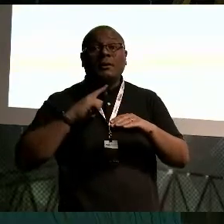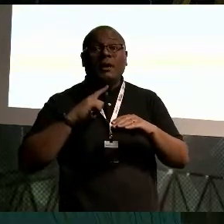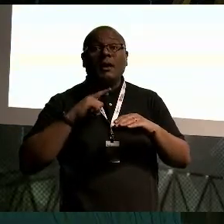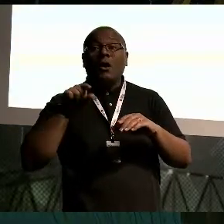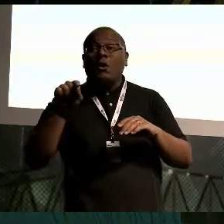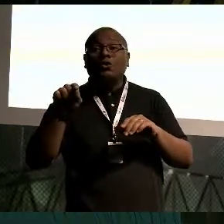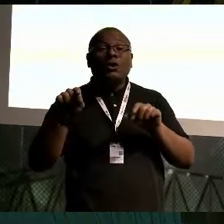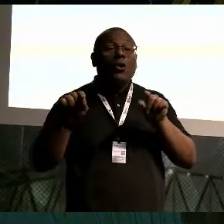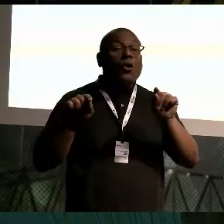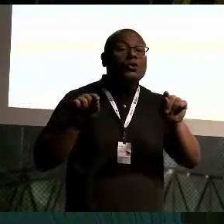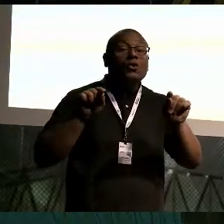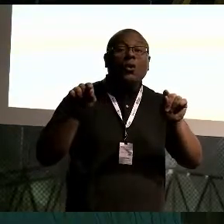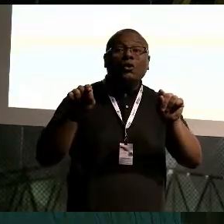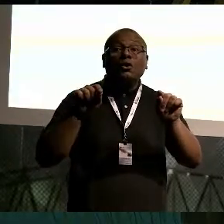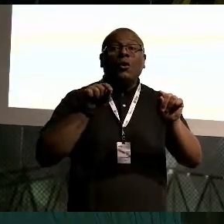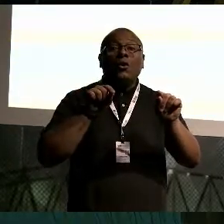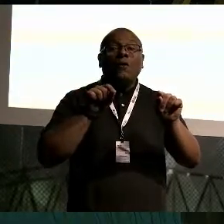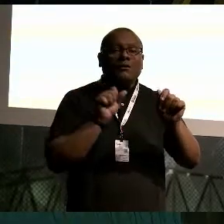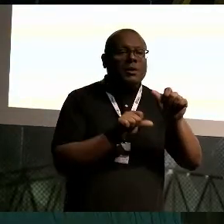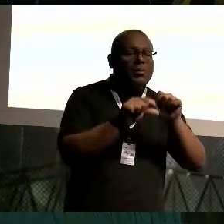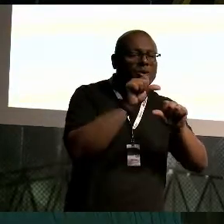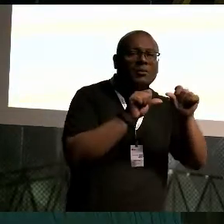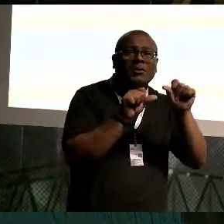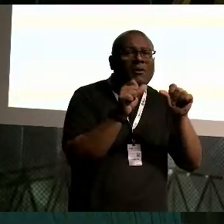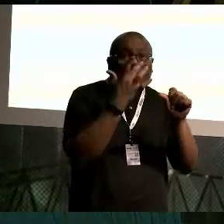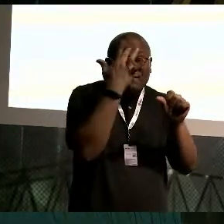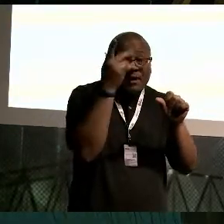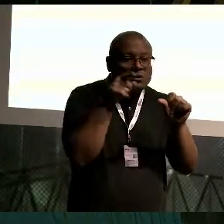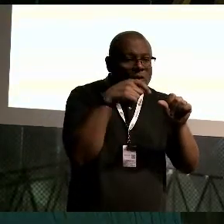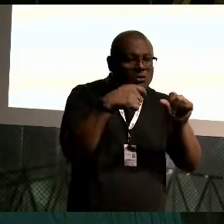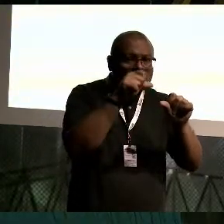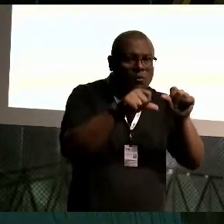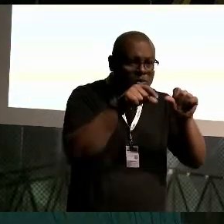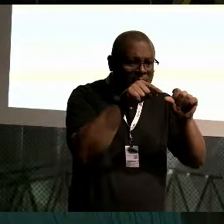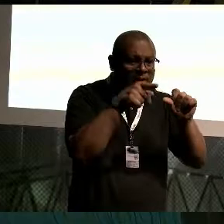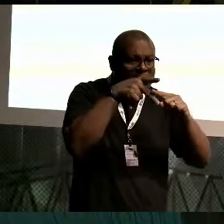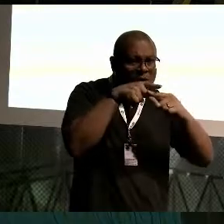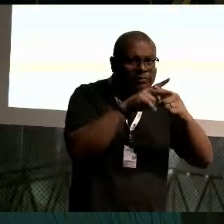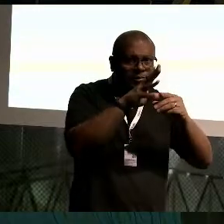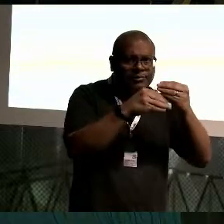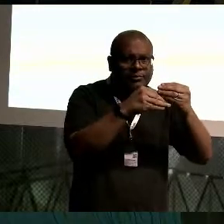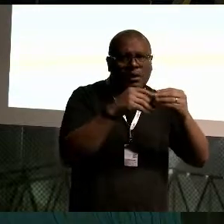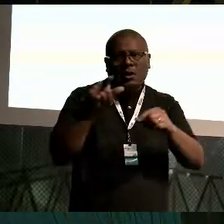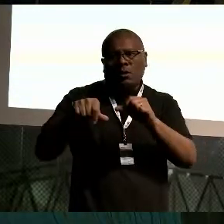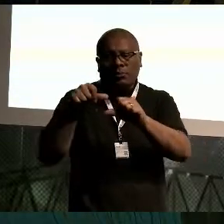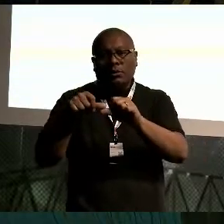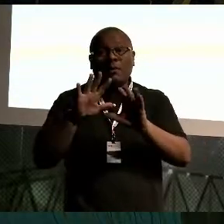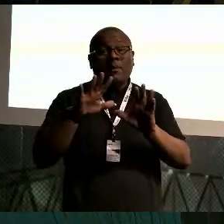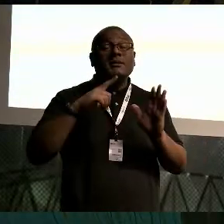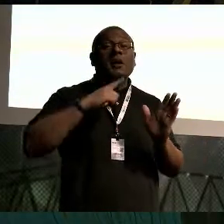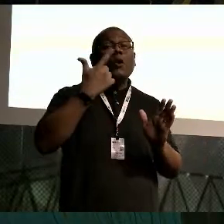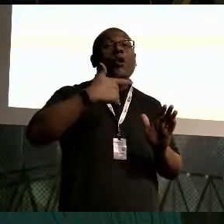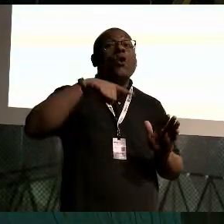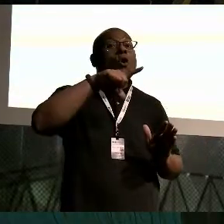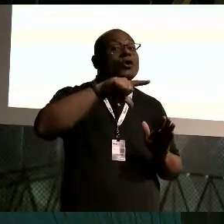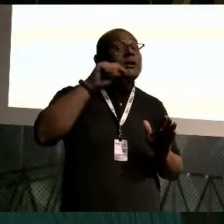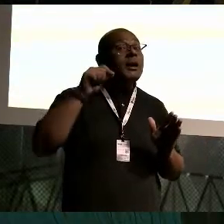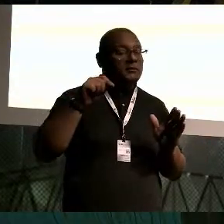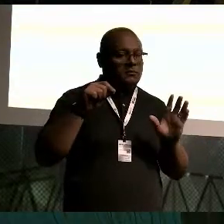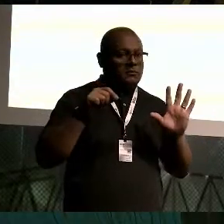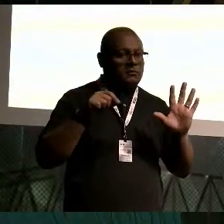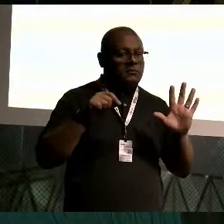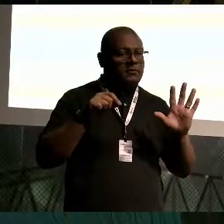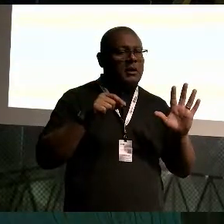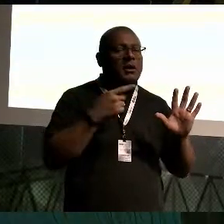service C. So it's very easy to think about, it's very easy to implement. On the other hand, you are creating too